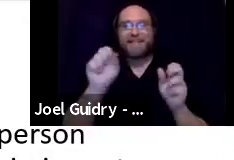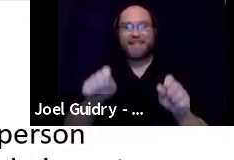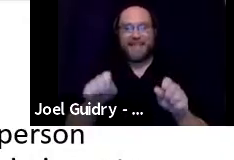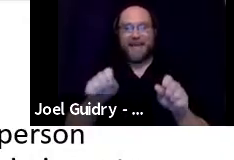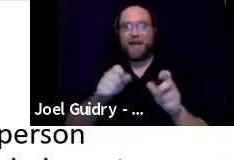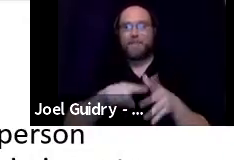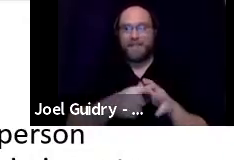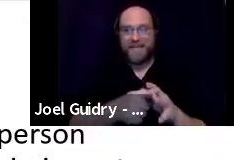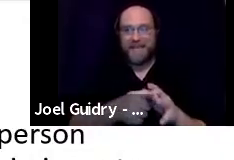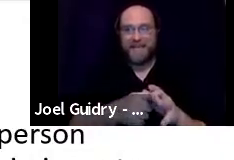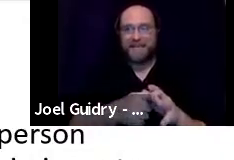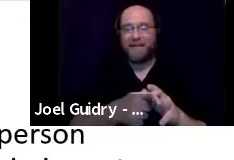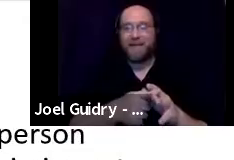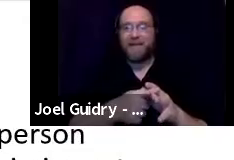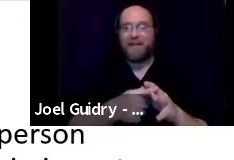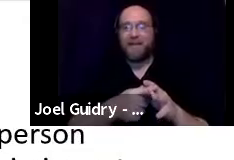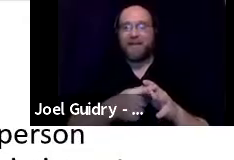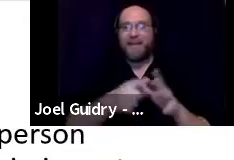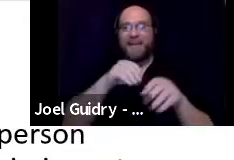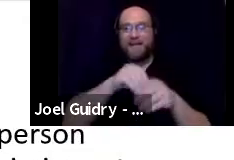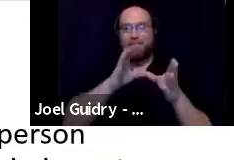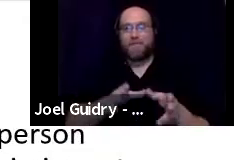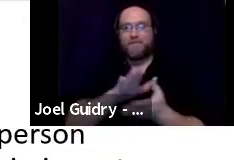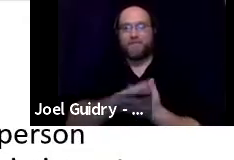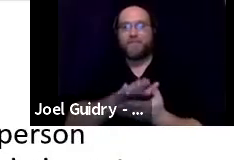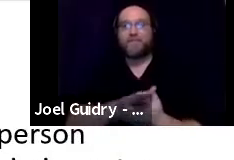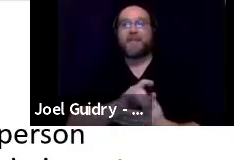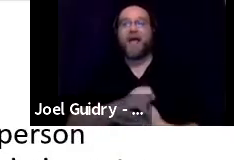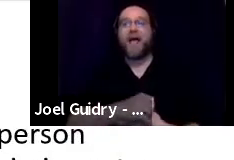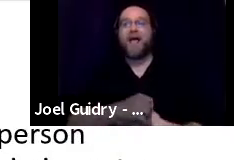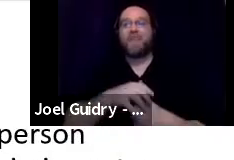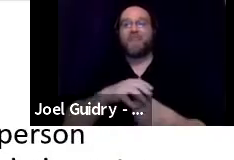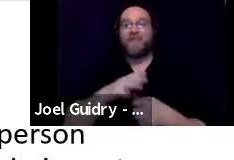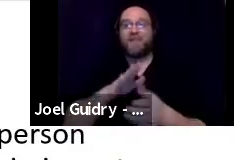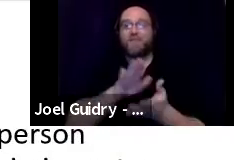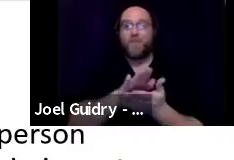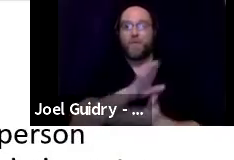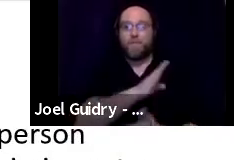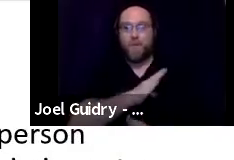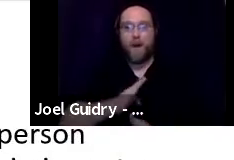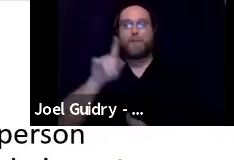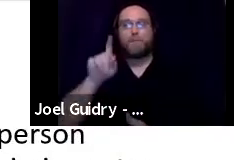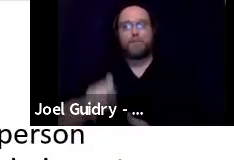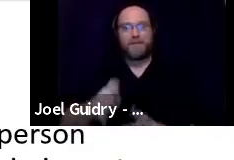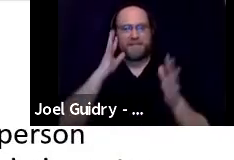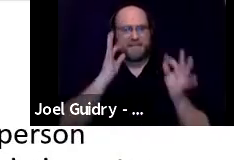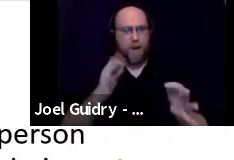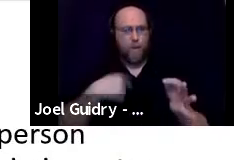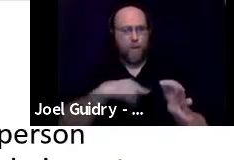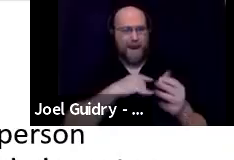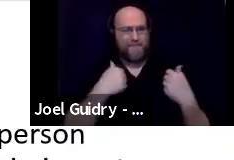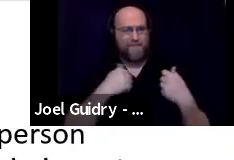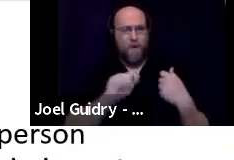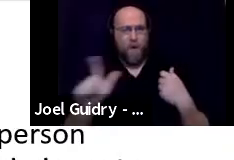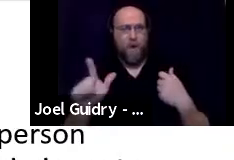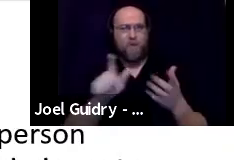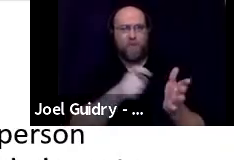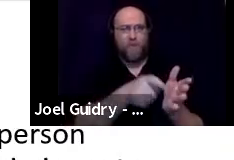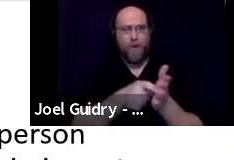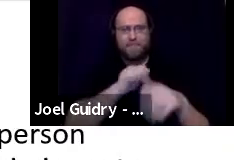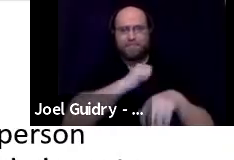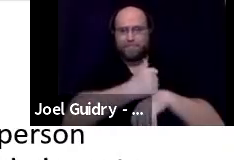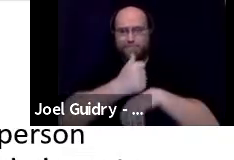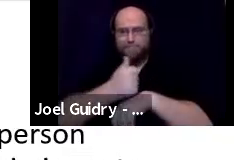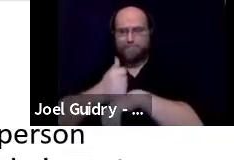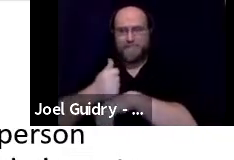then consider if they have in place all the requirements so that they can reopen safely. Among